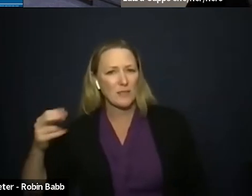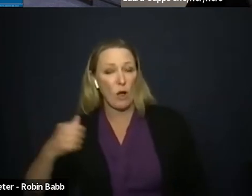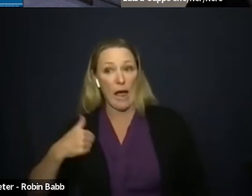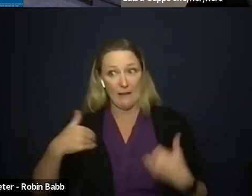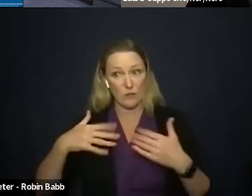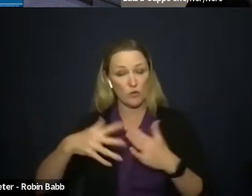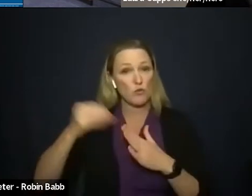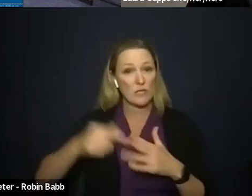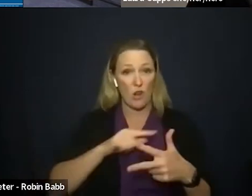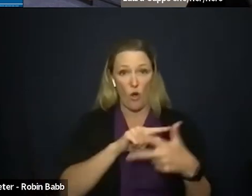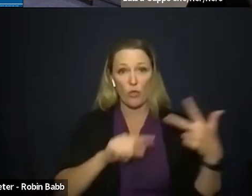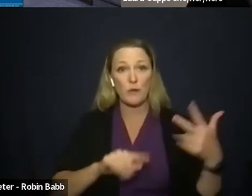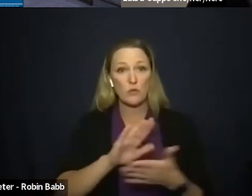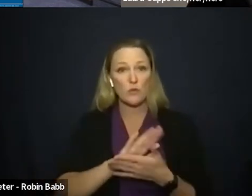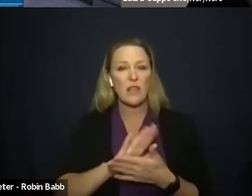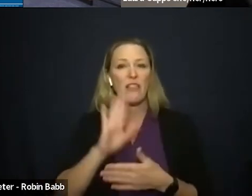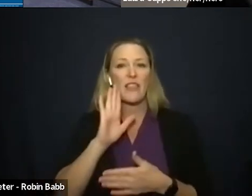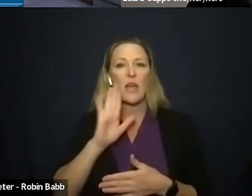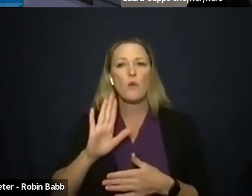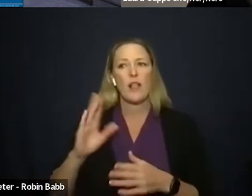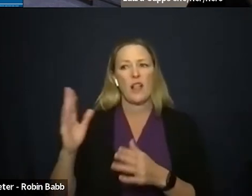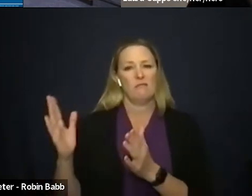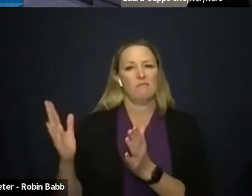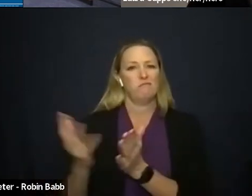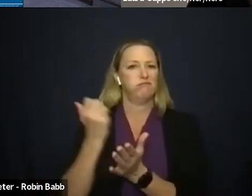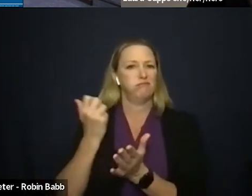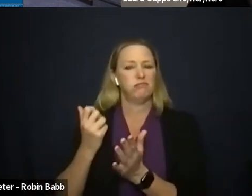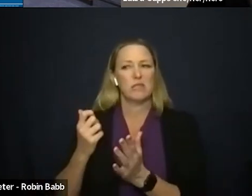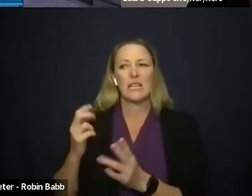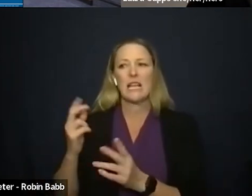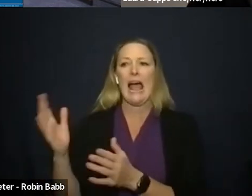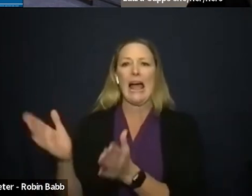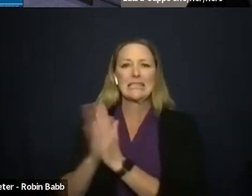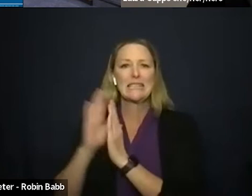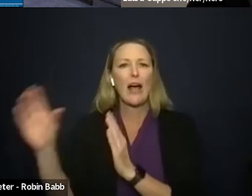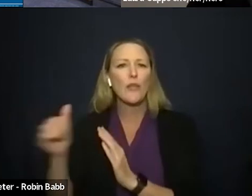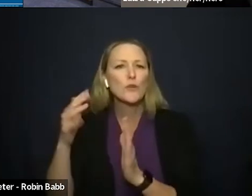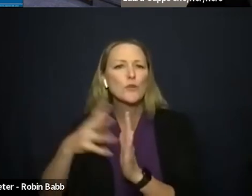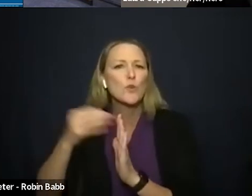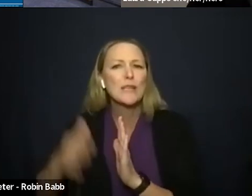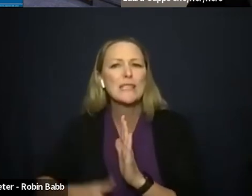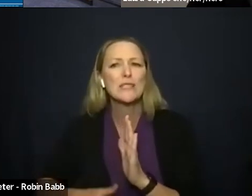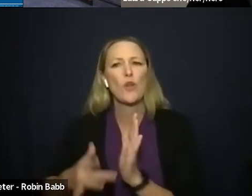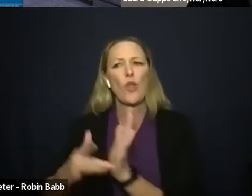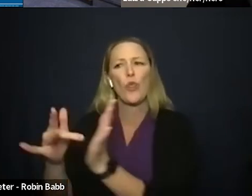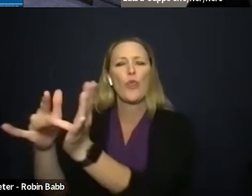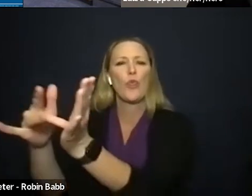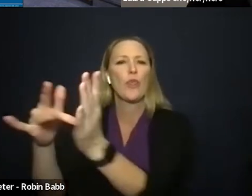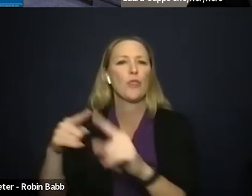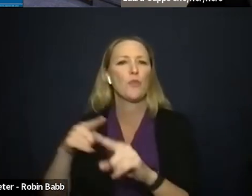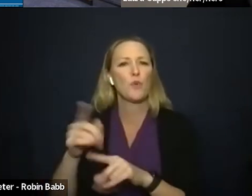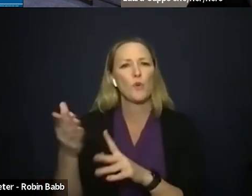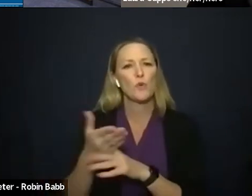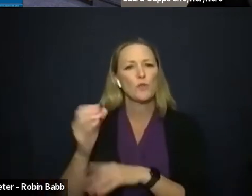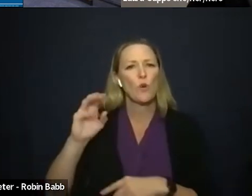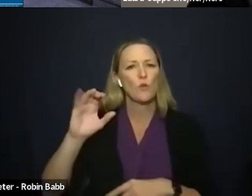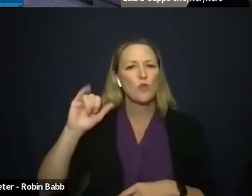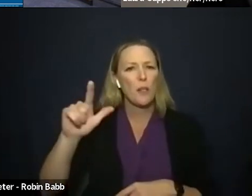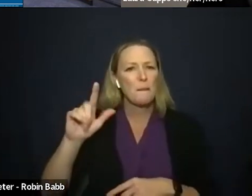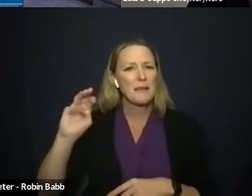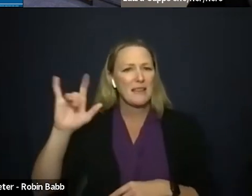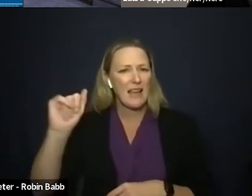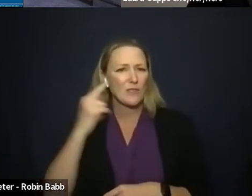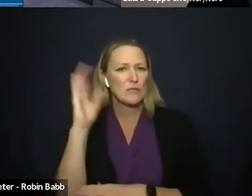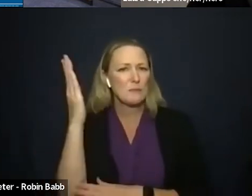solicit other students over social media to speak at tonight's board meeting just like they've done and kids you guys did a really good